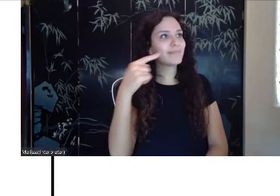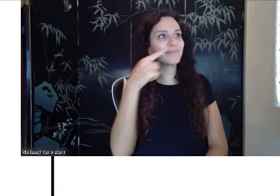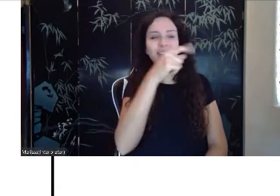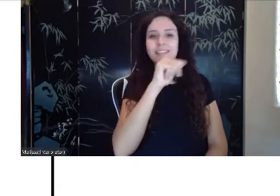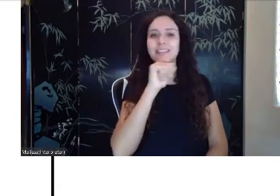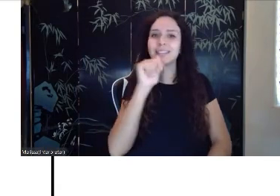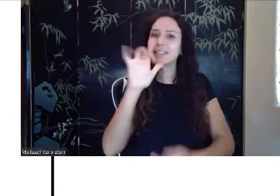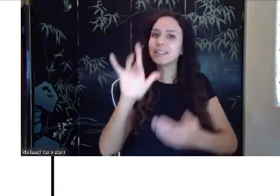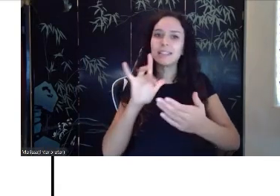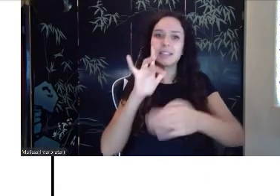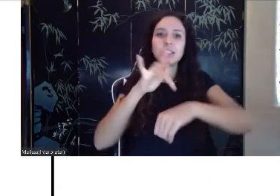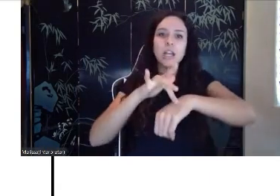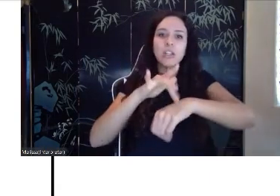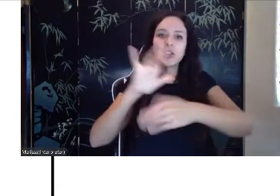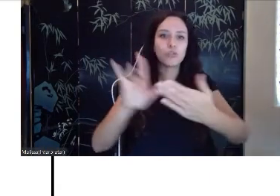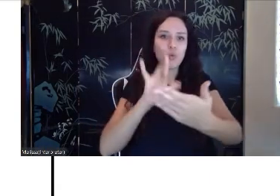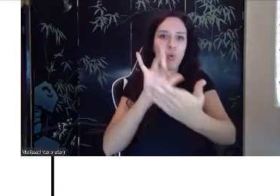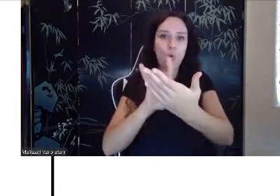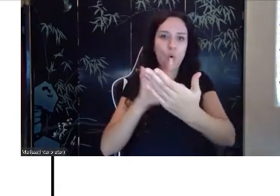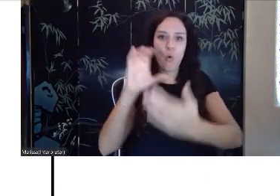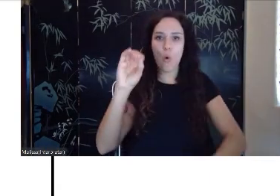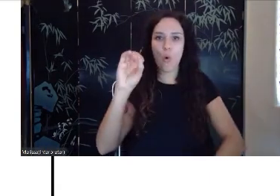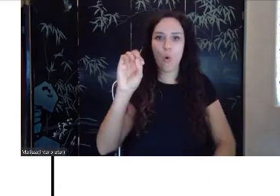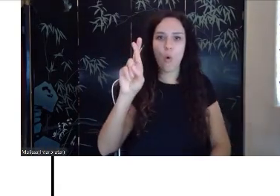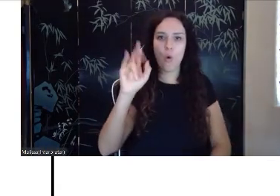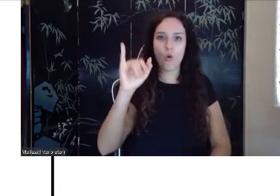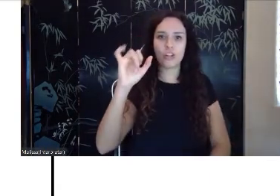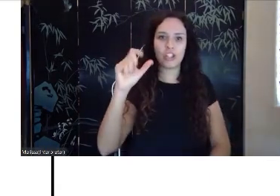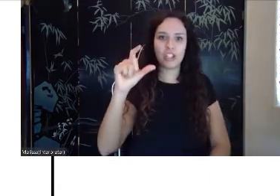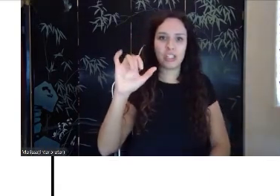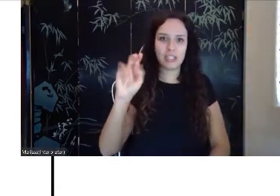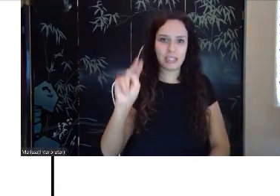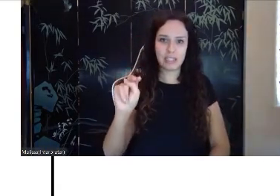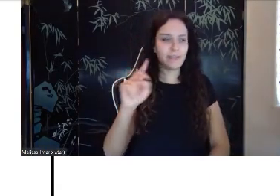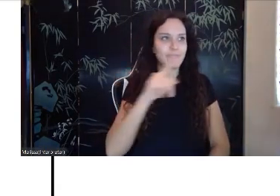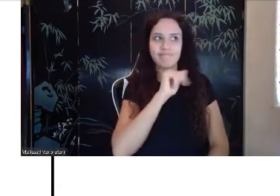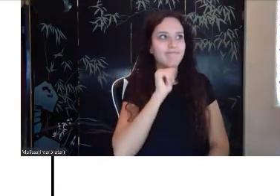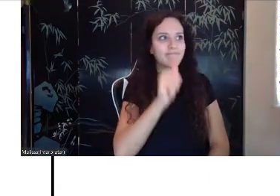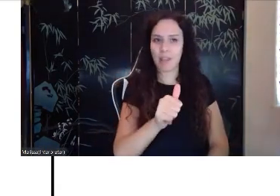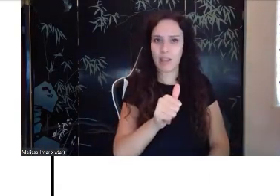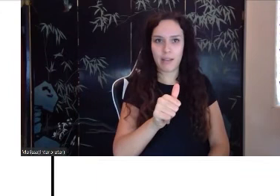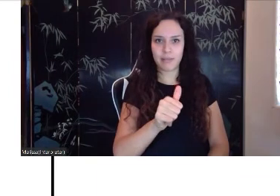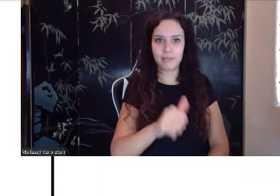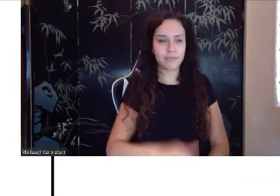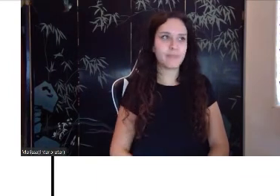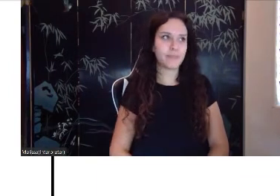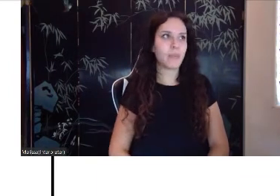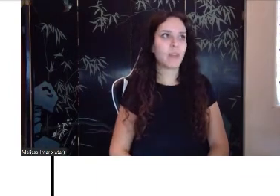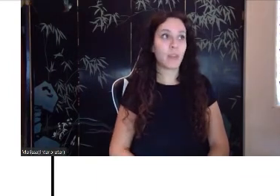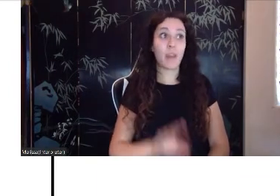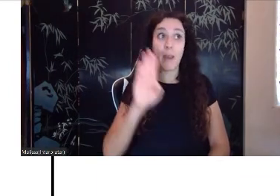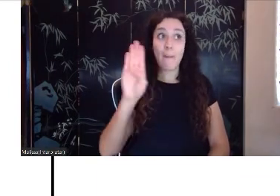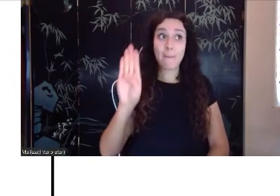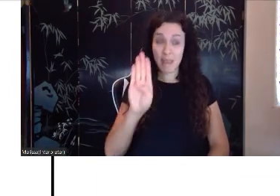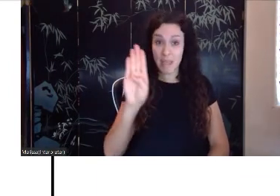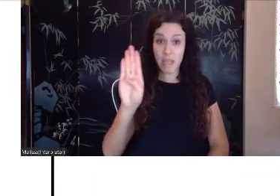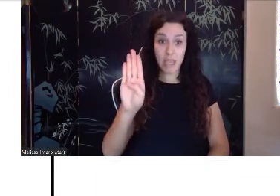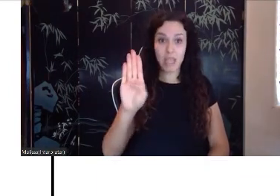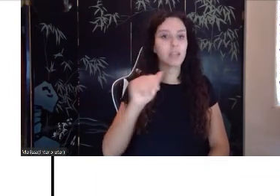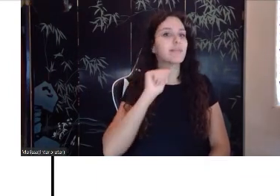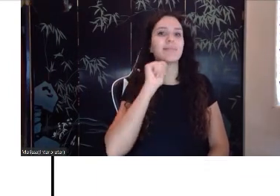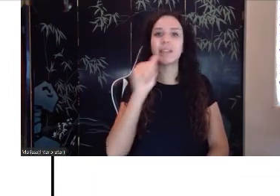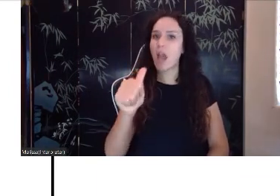And the reason is it does not go through the origin. It's a straight line, but it doesn't go through the origin.